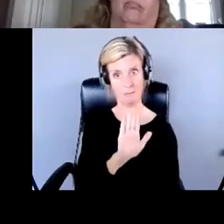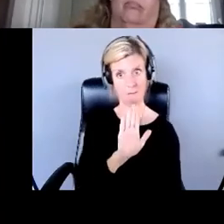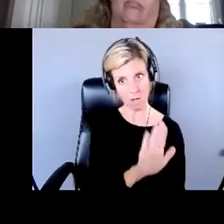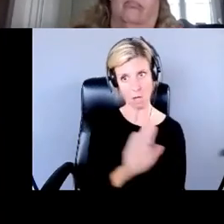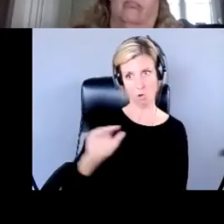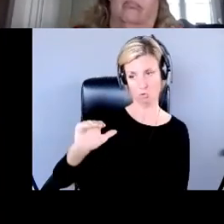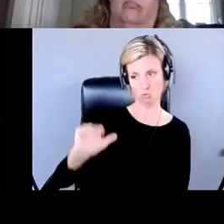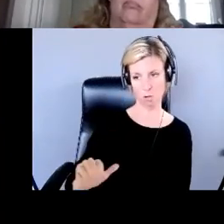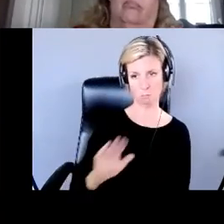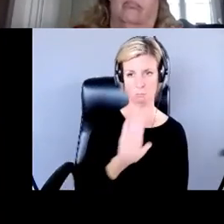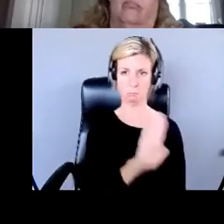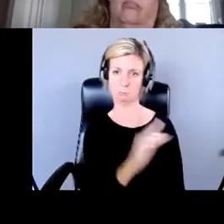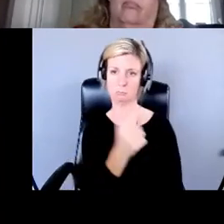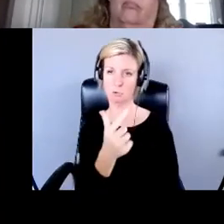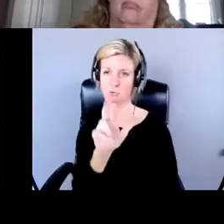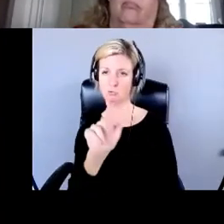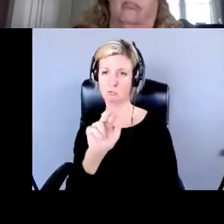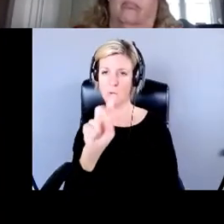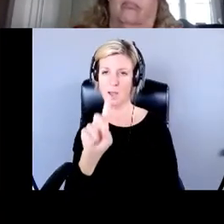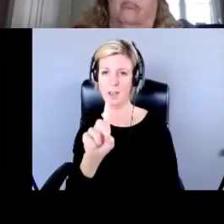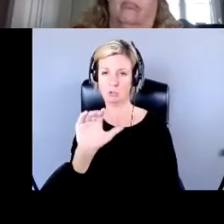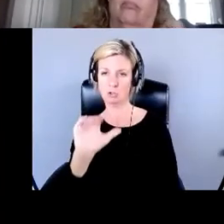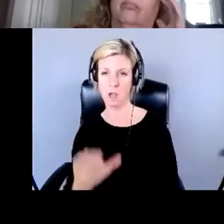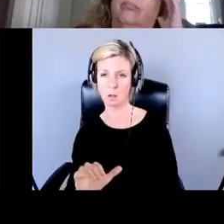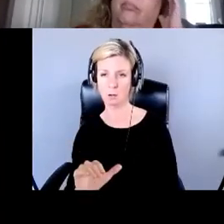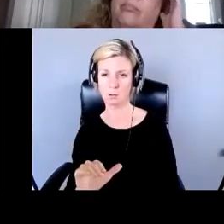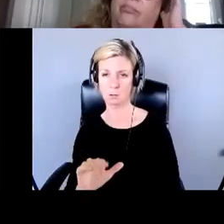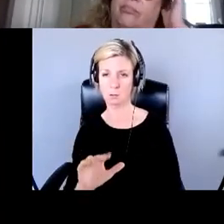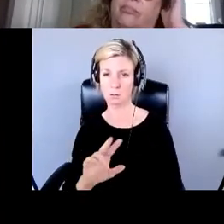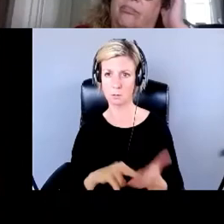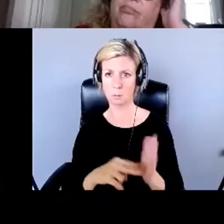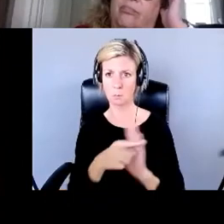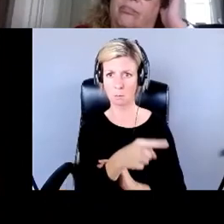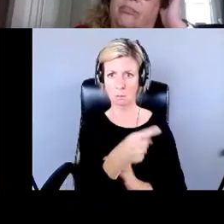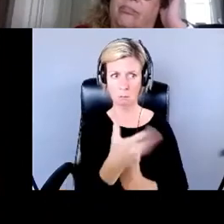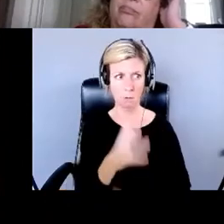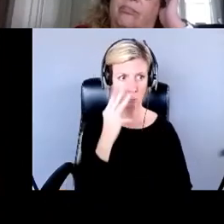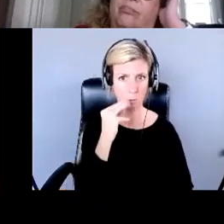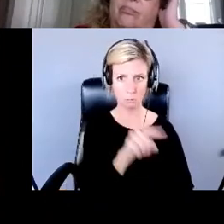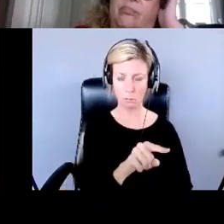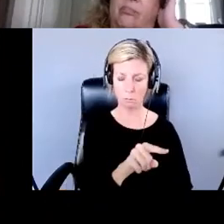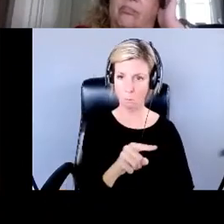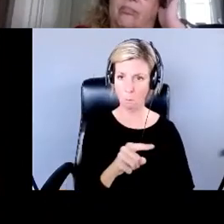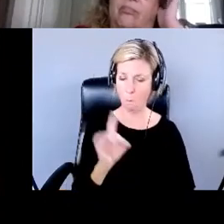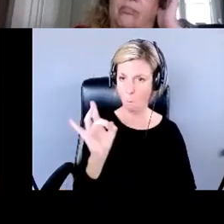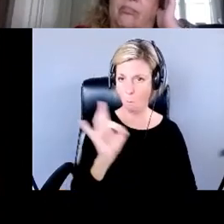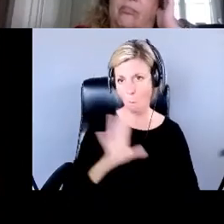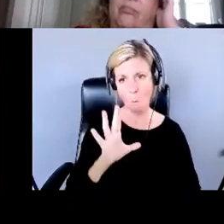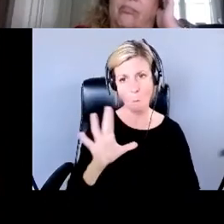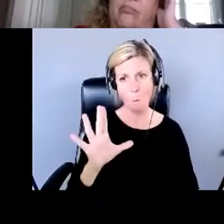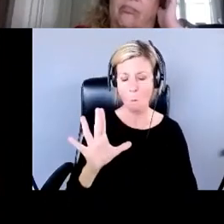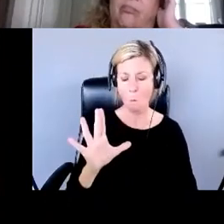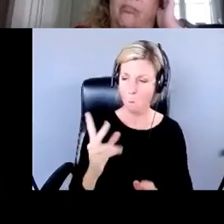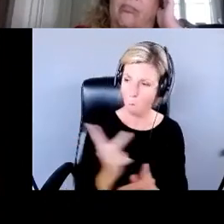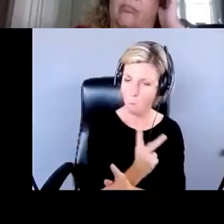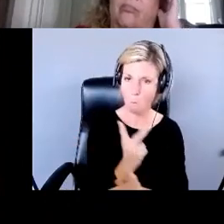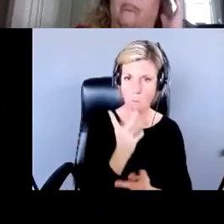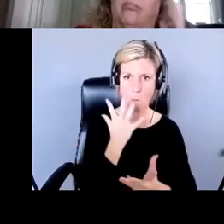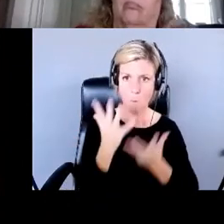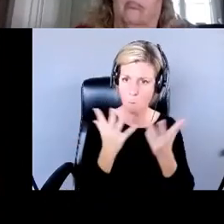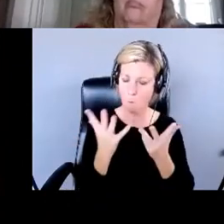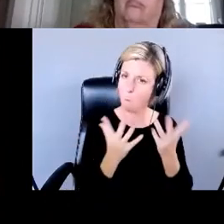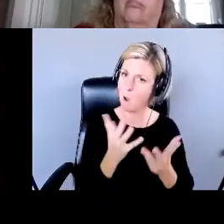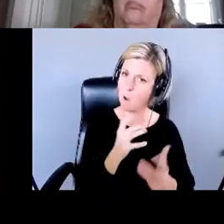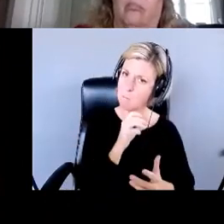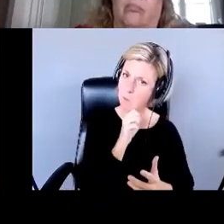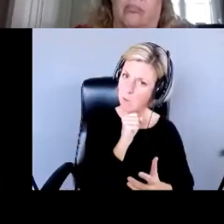with that tremendous shame and all of that kind of thing. And then, of course, the caregiver stress and the caregiver burden and